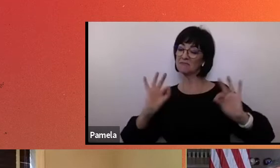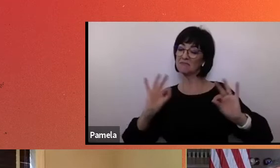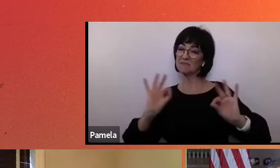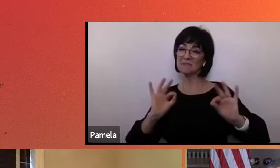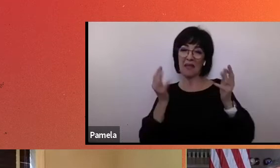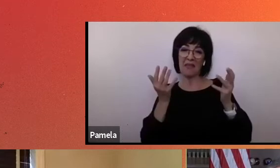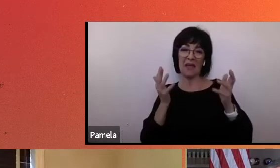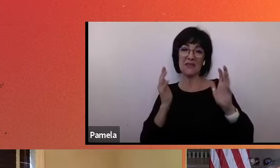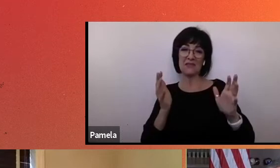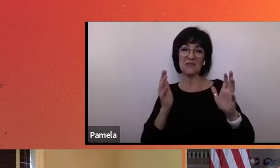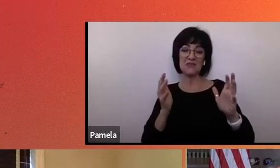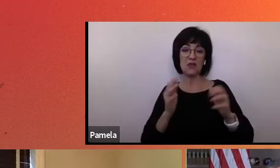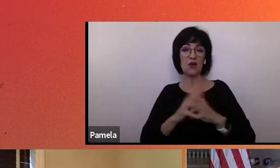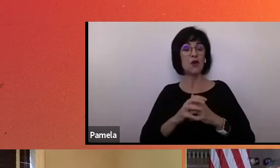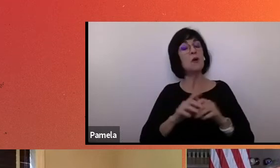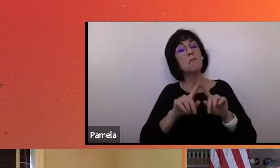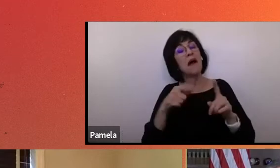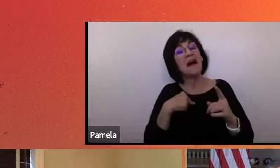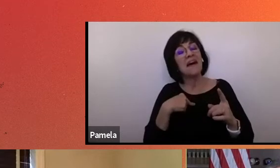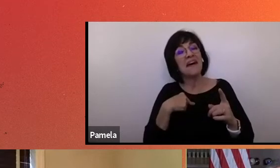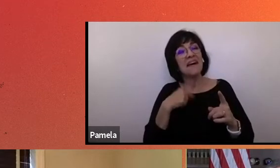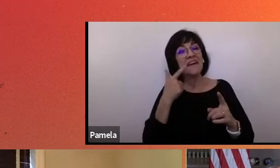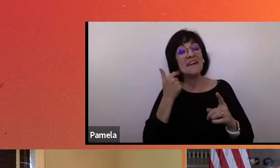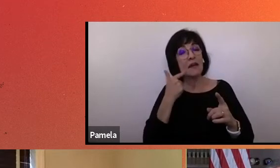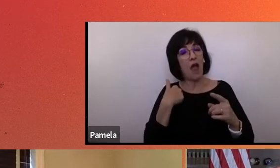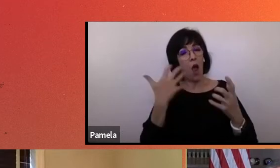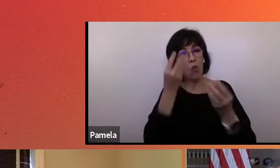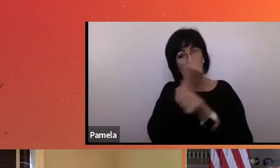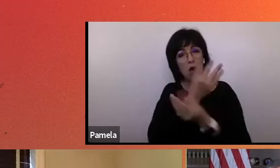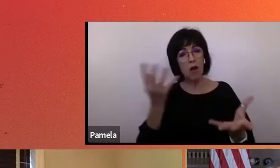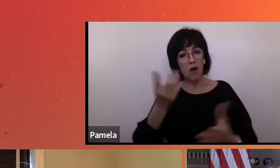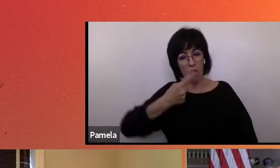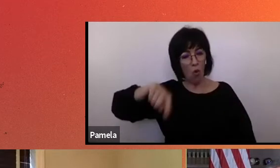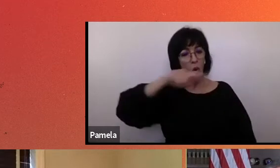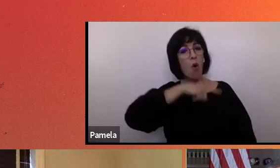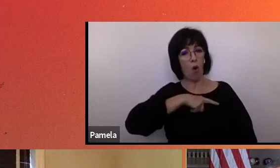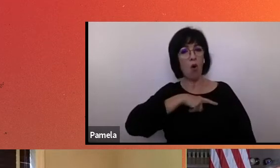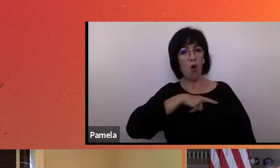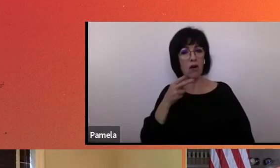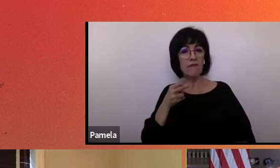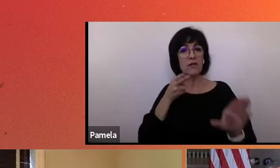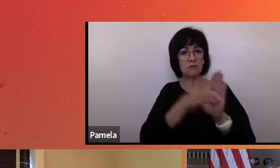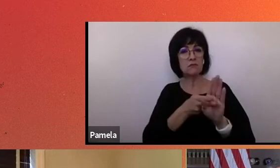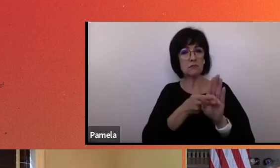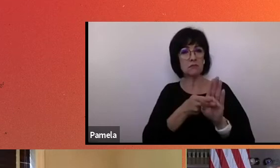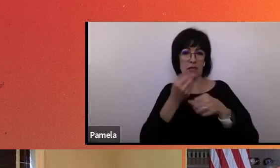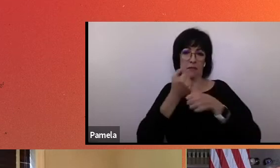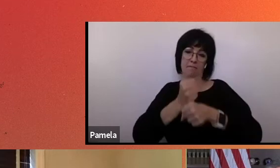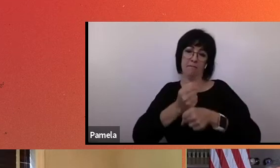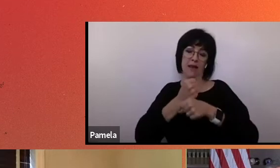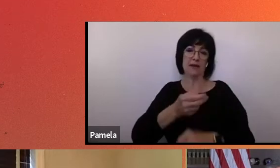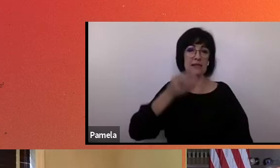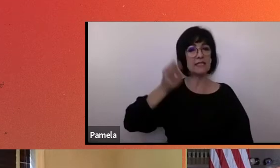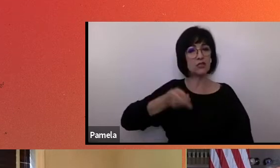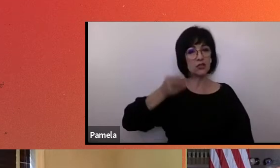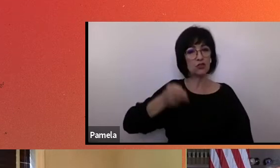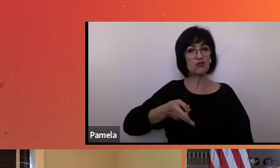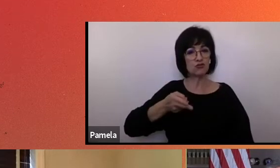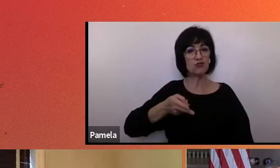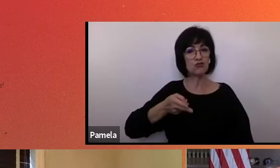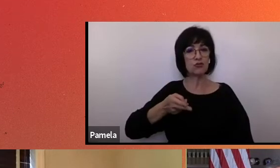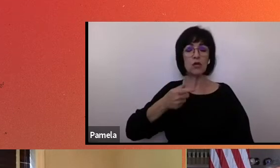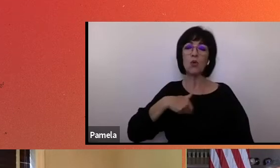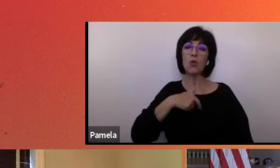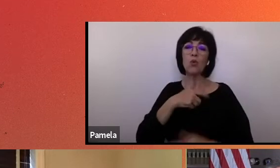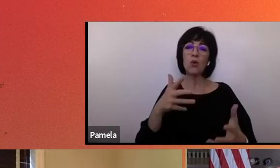I want us to, though, realize that we are each making history, and we want to be sure that the history we are making to leave to our young children, grandchildren, and